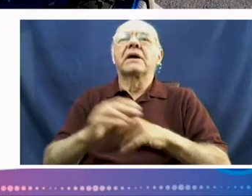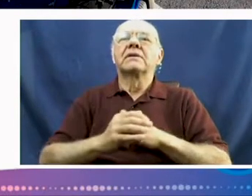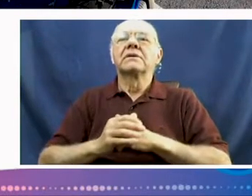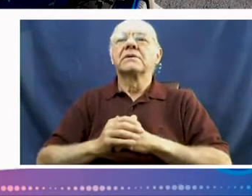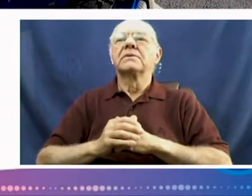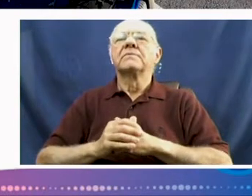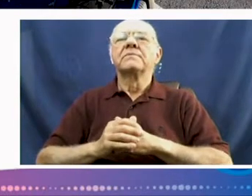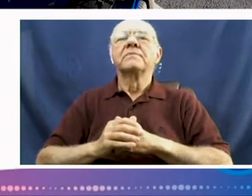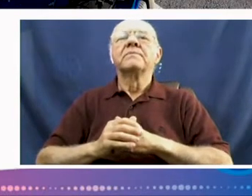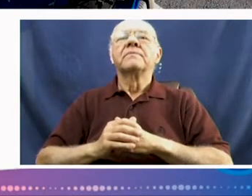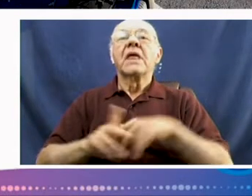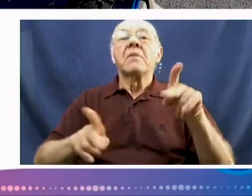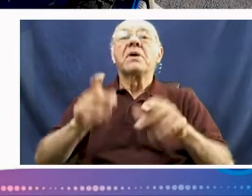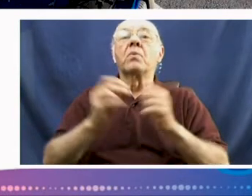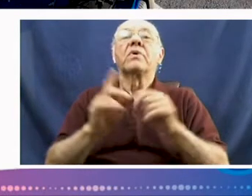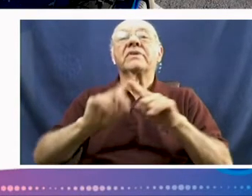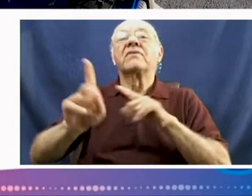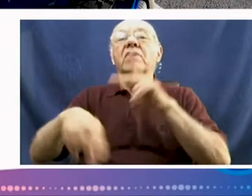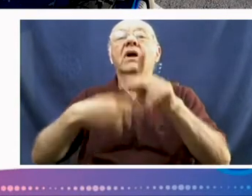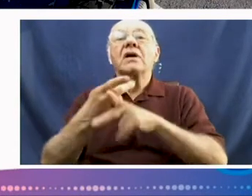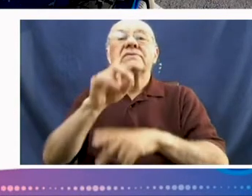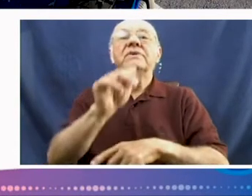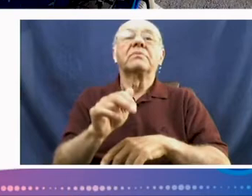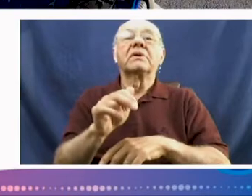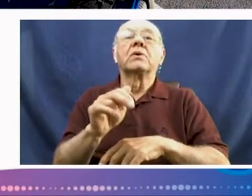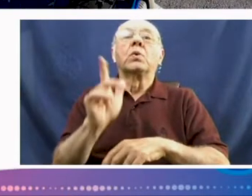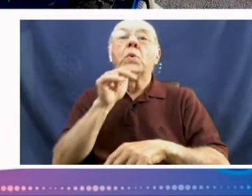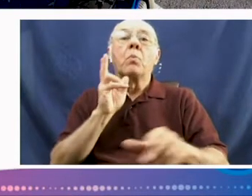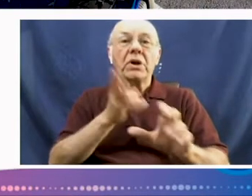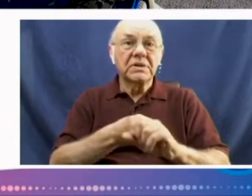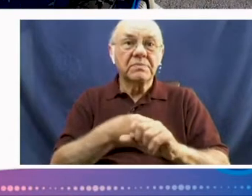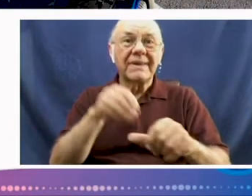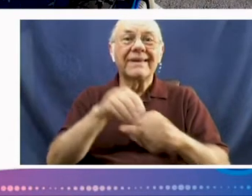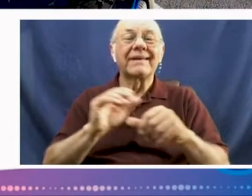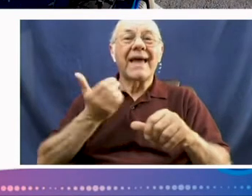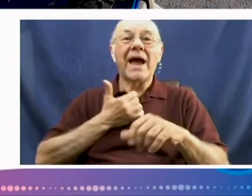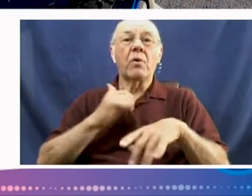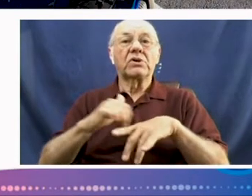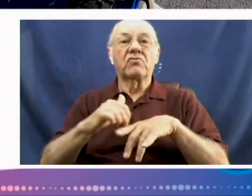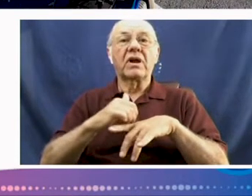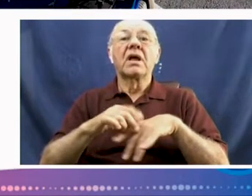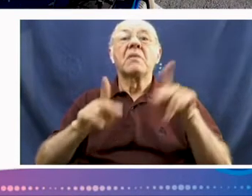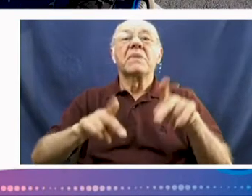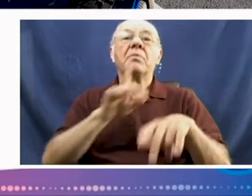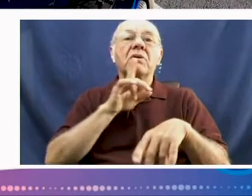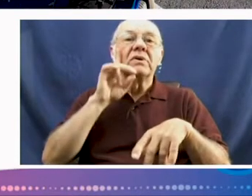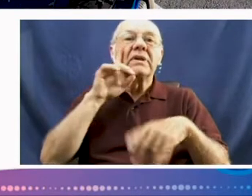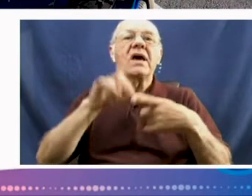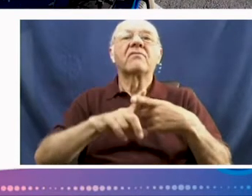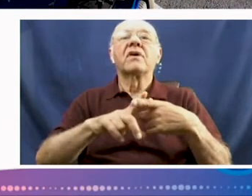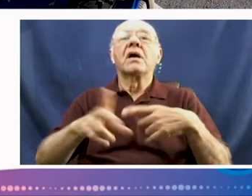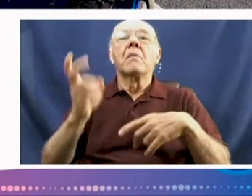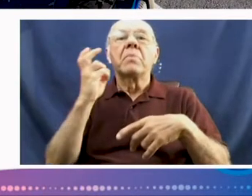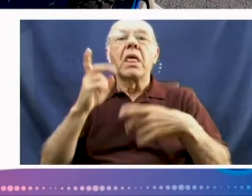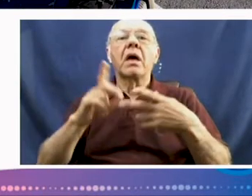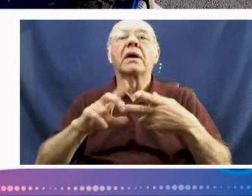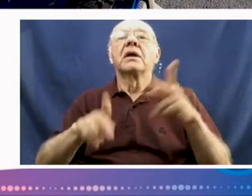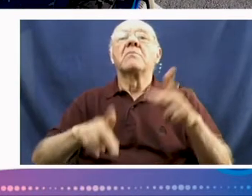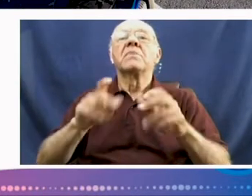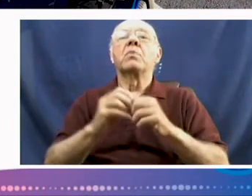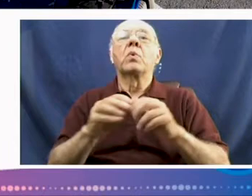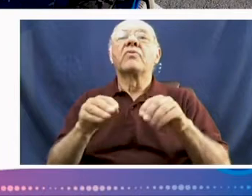People with various types of disabilities have participated in our exercises. People who are deaf, people who are blind, people with